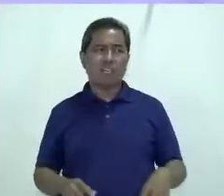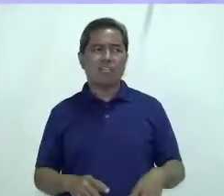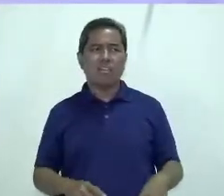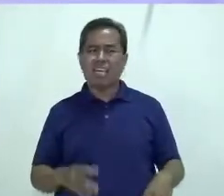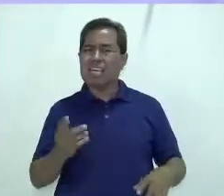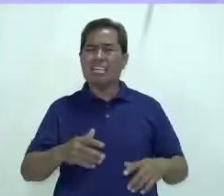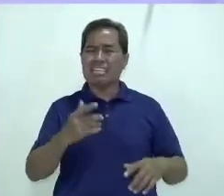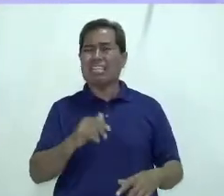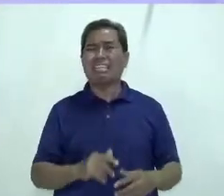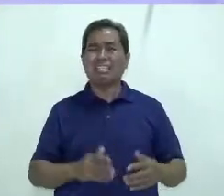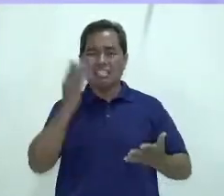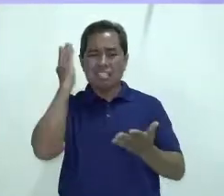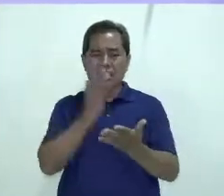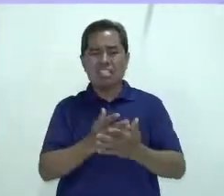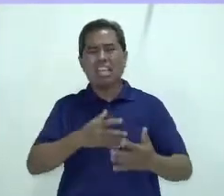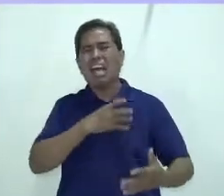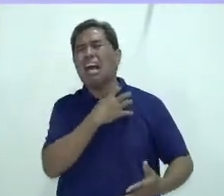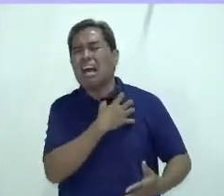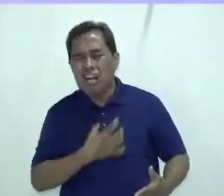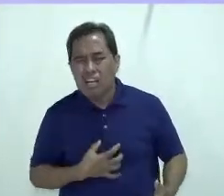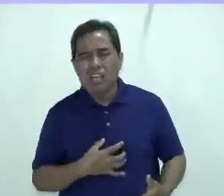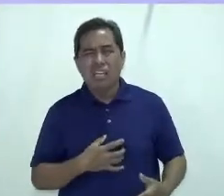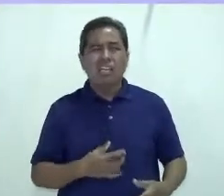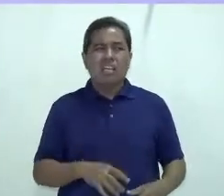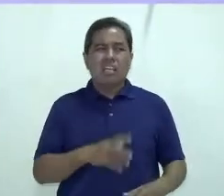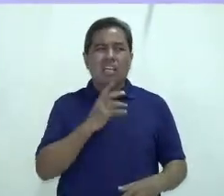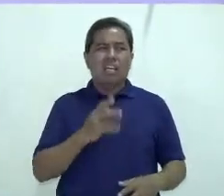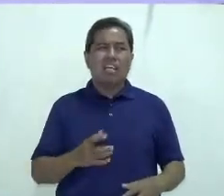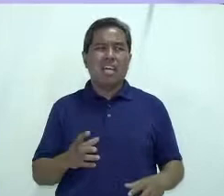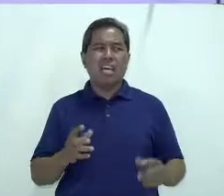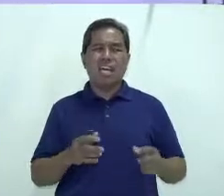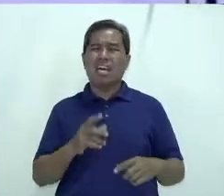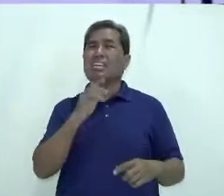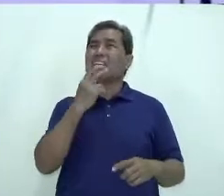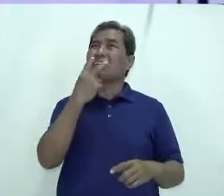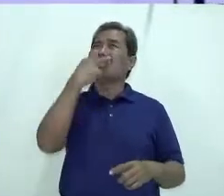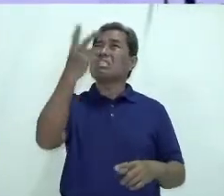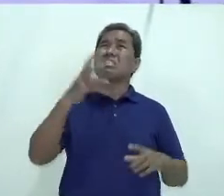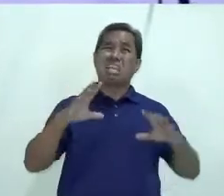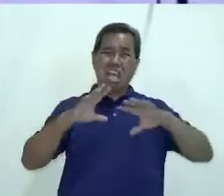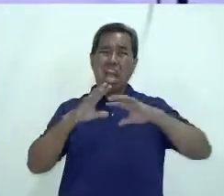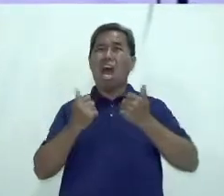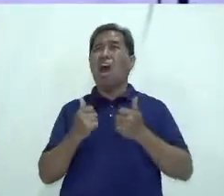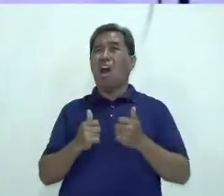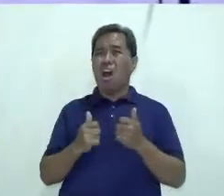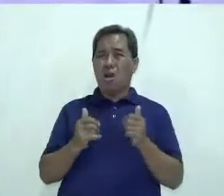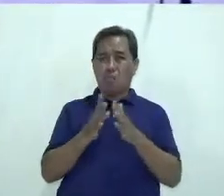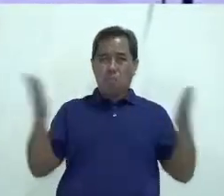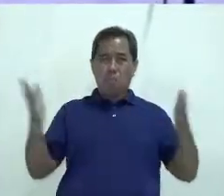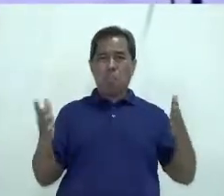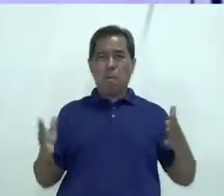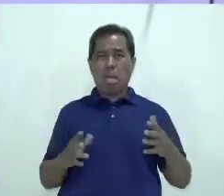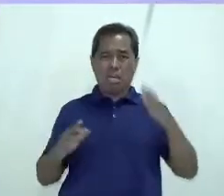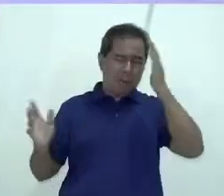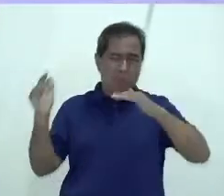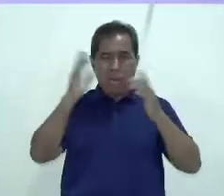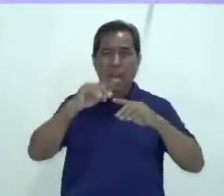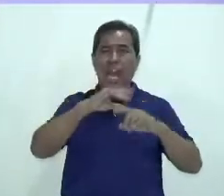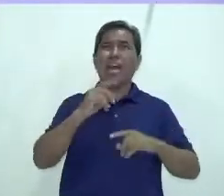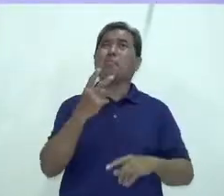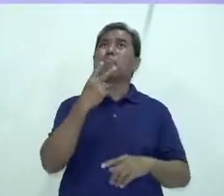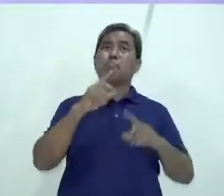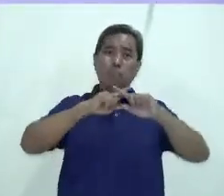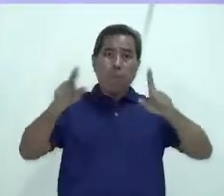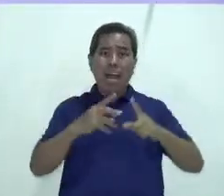complaining and stop looking at how big your problem is and looking at how big I am, how big your God is, then you would know, you